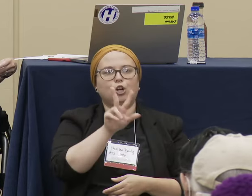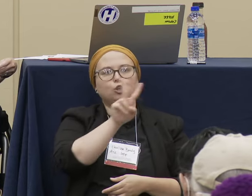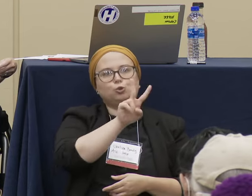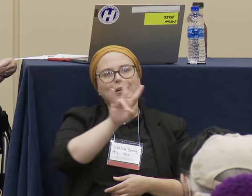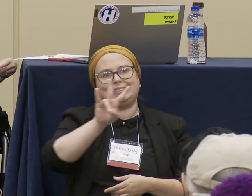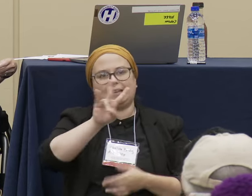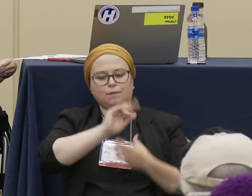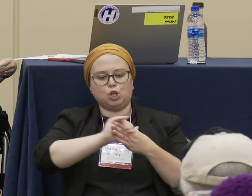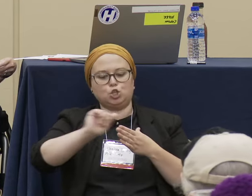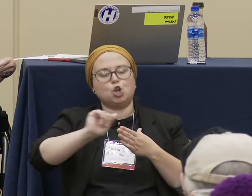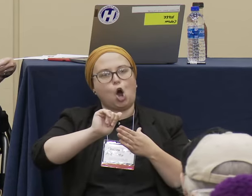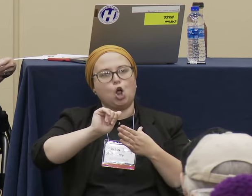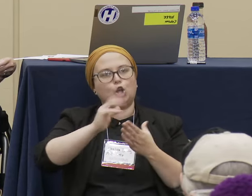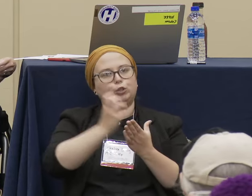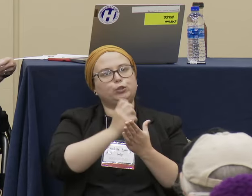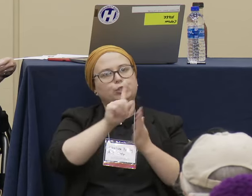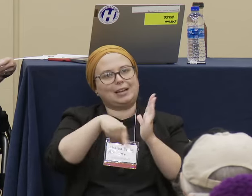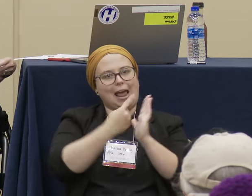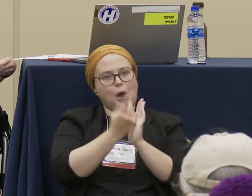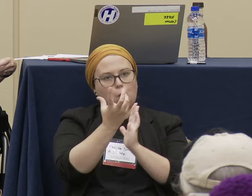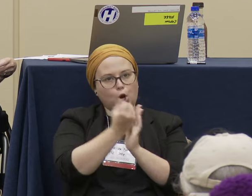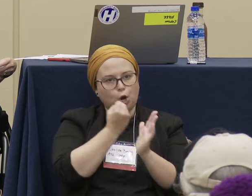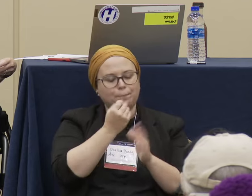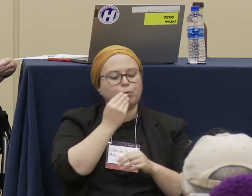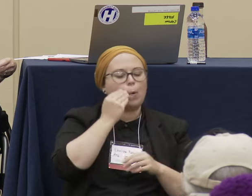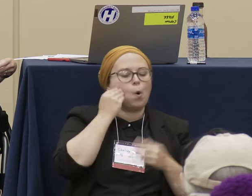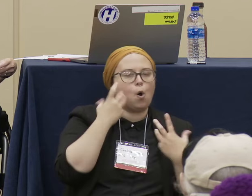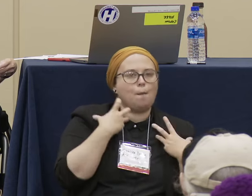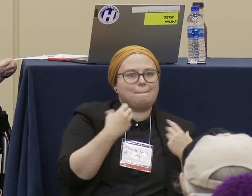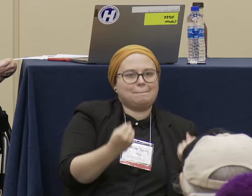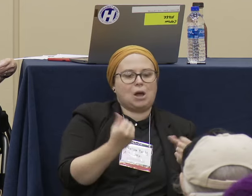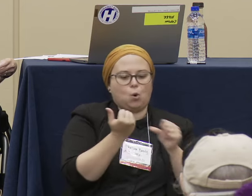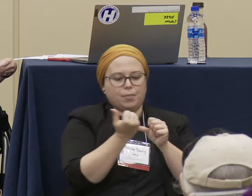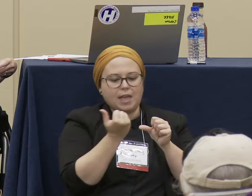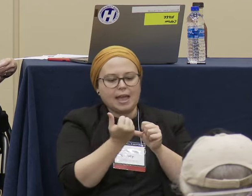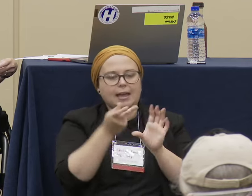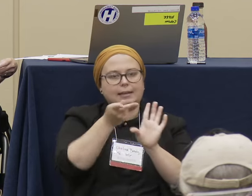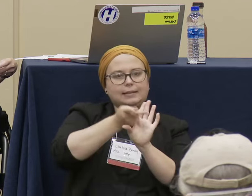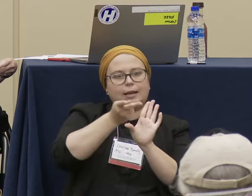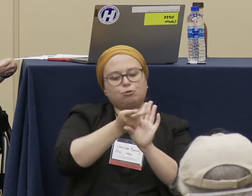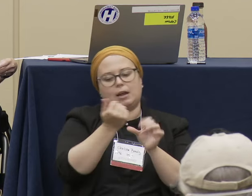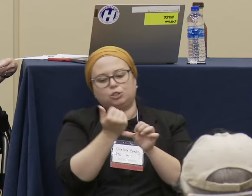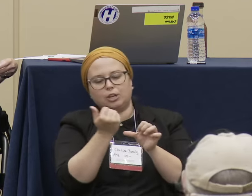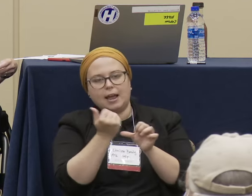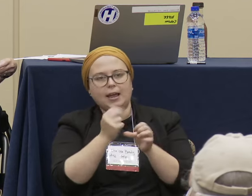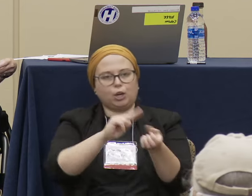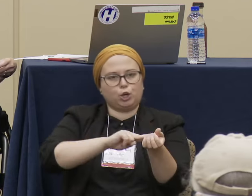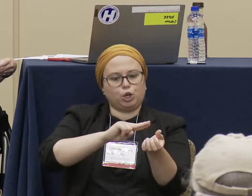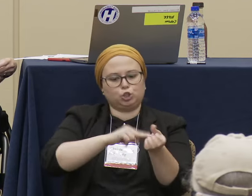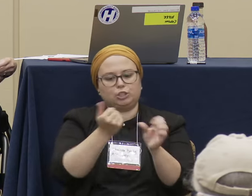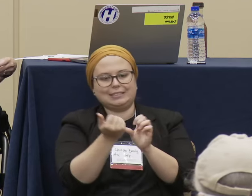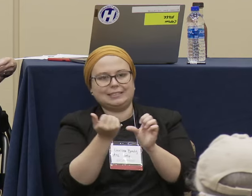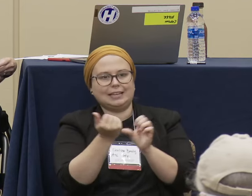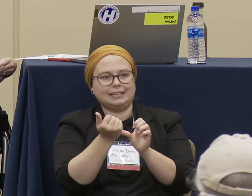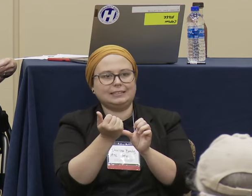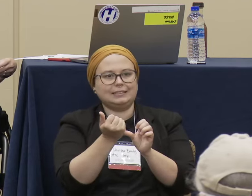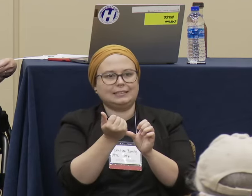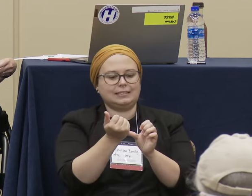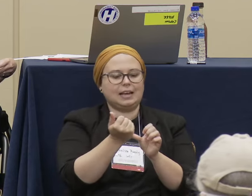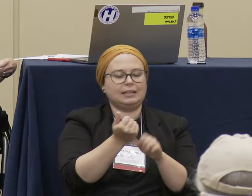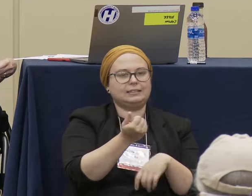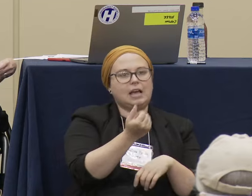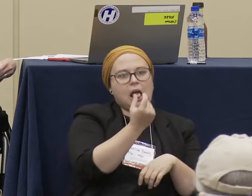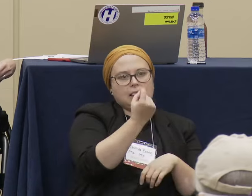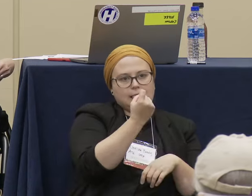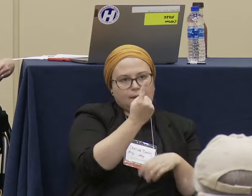$27 an hour, while home health aides, psychiatric aides, nursing assistants, orderlies make between 11 and 14 an